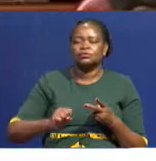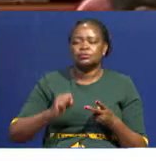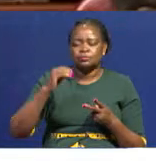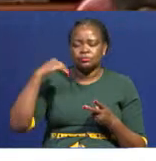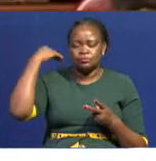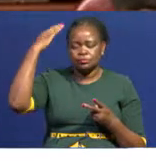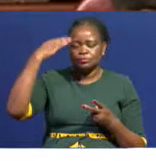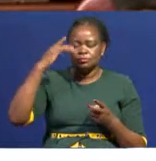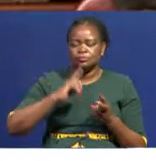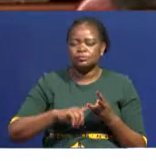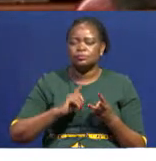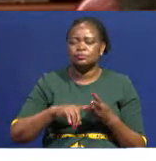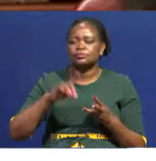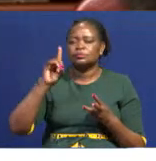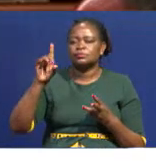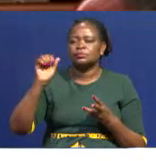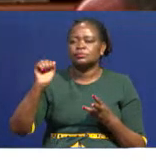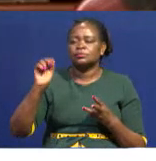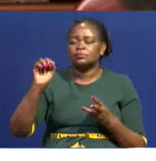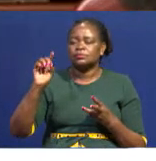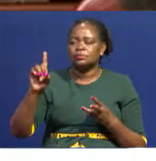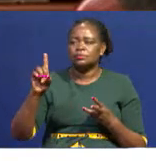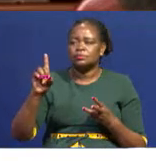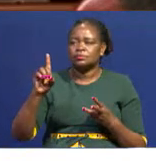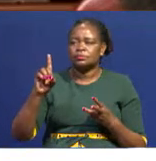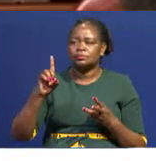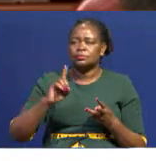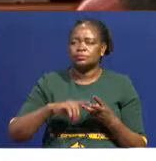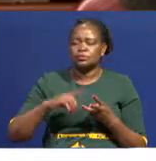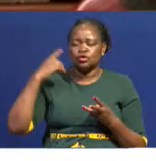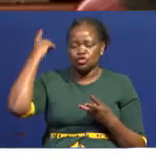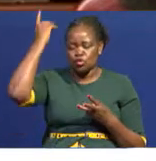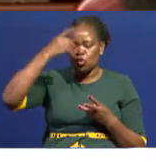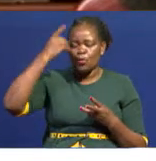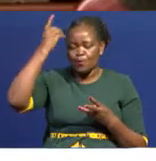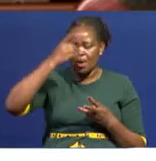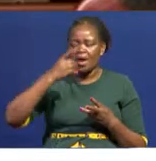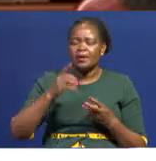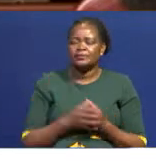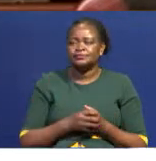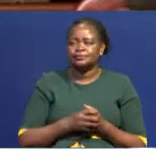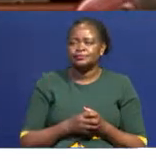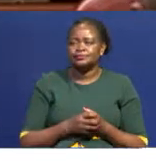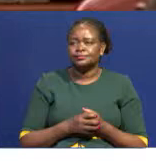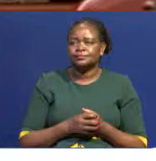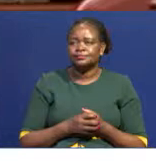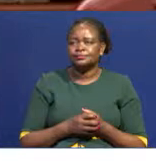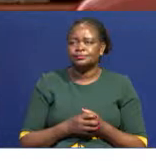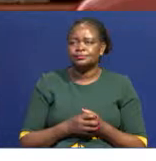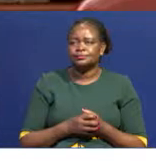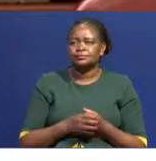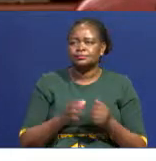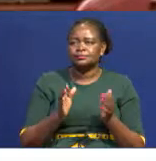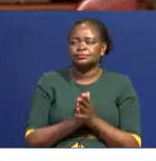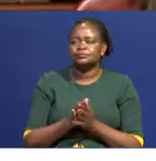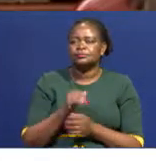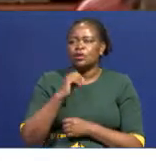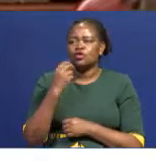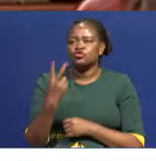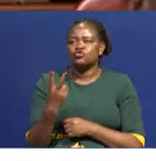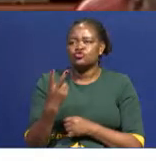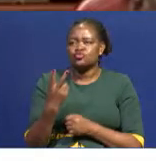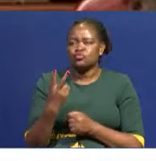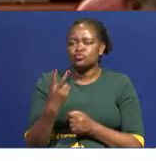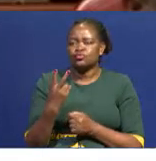Mr. David Iboko Lokemer, Dubai, UAE. And two,